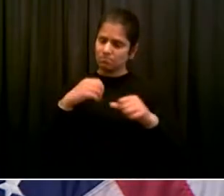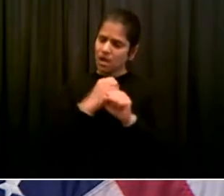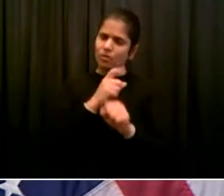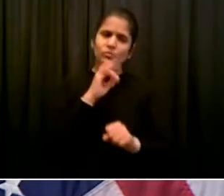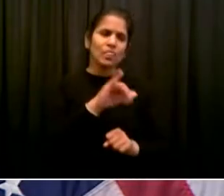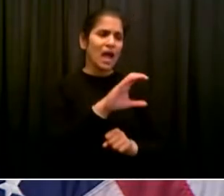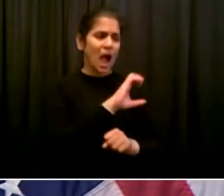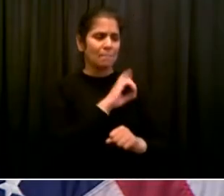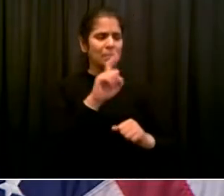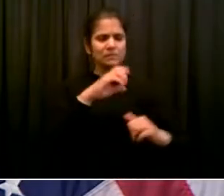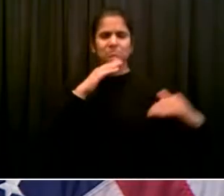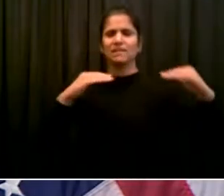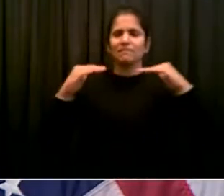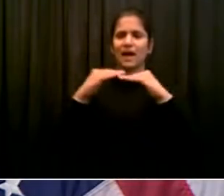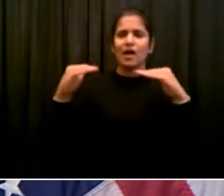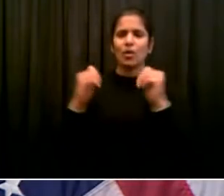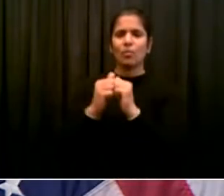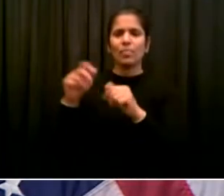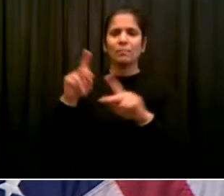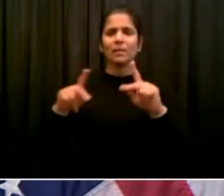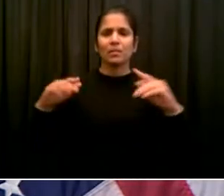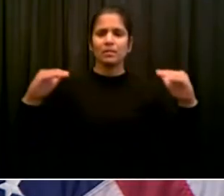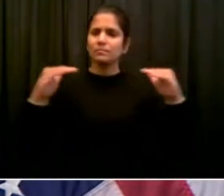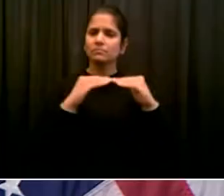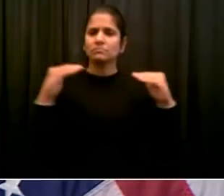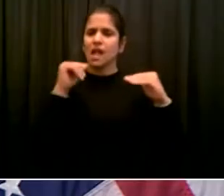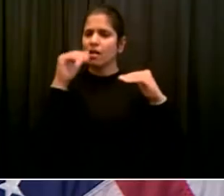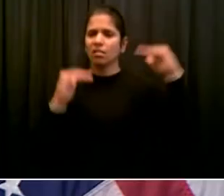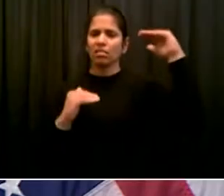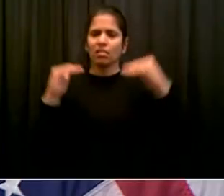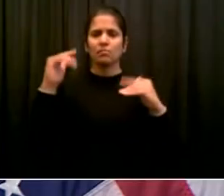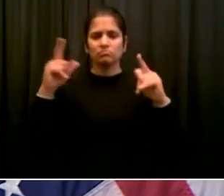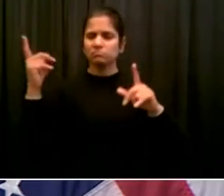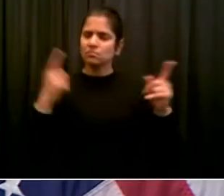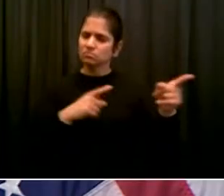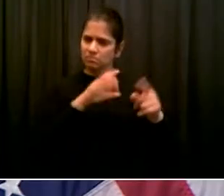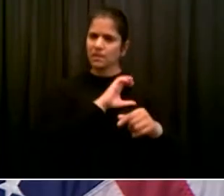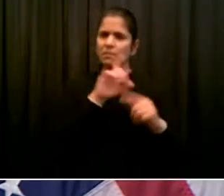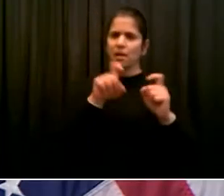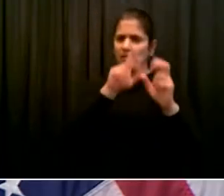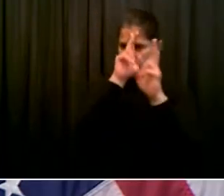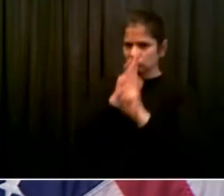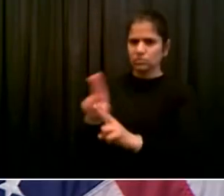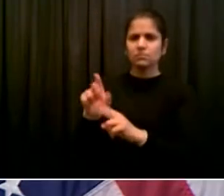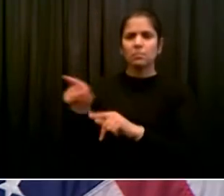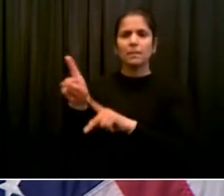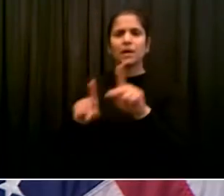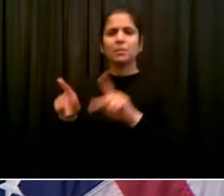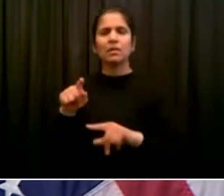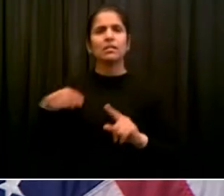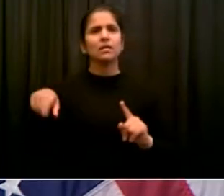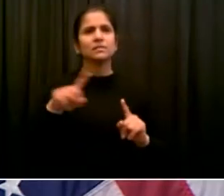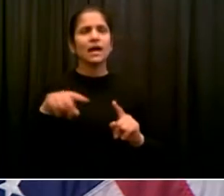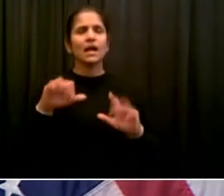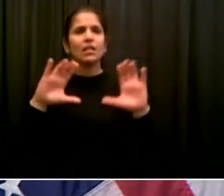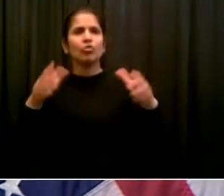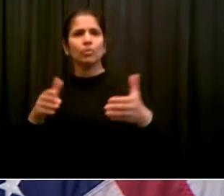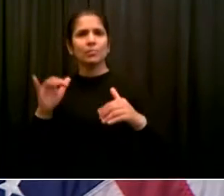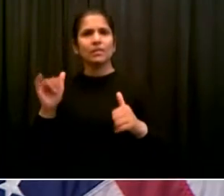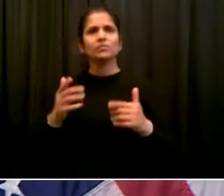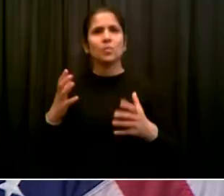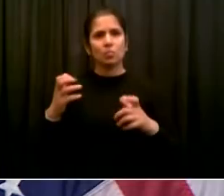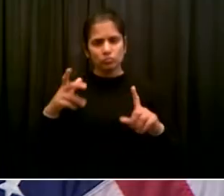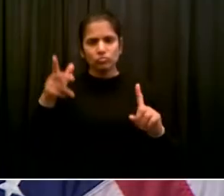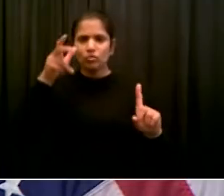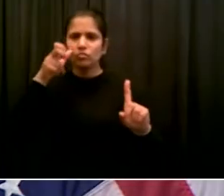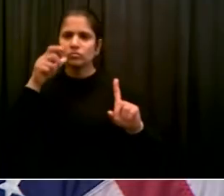be respected. If the one statement I would categorize everything as, they wanted to be heard and they had things to